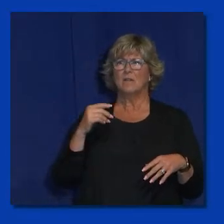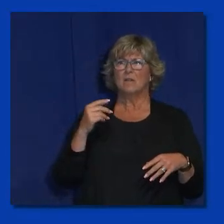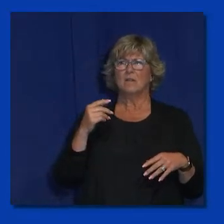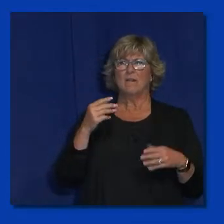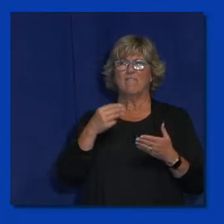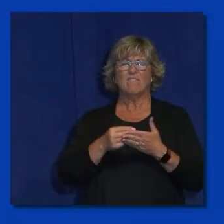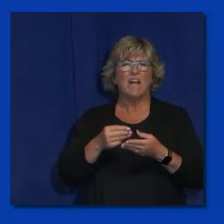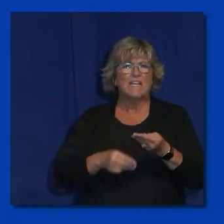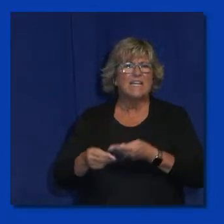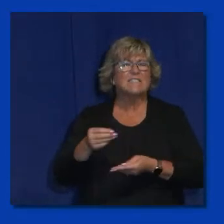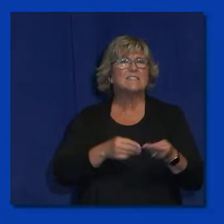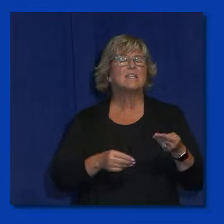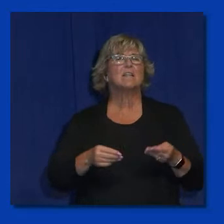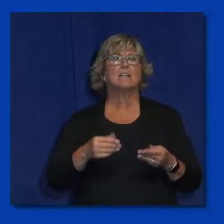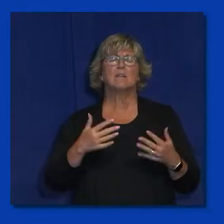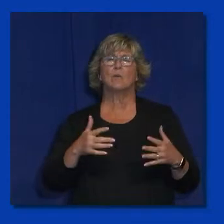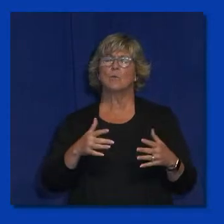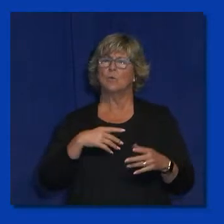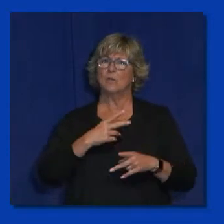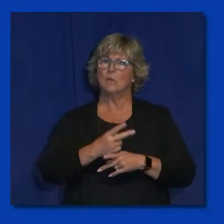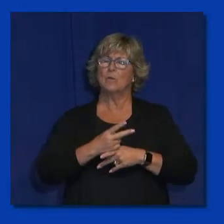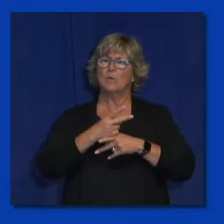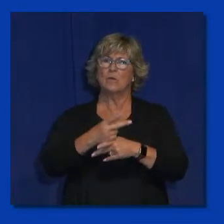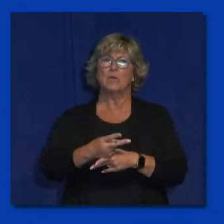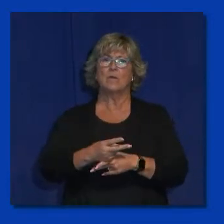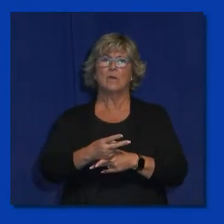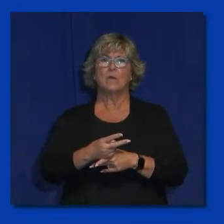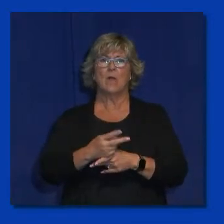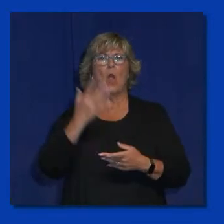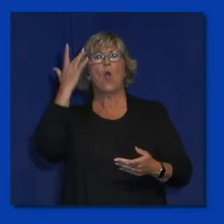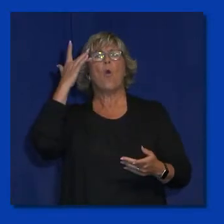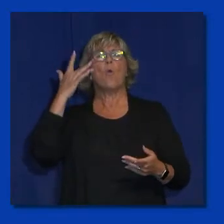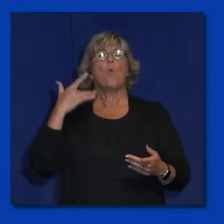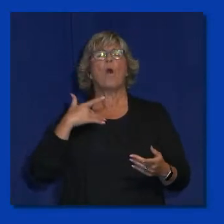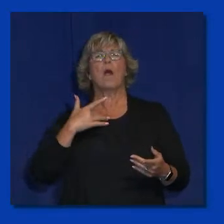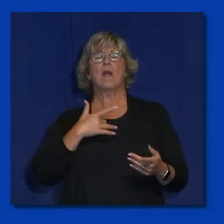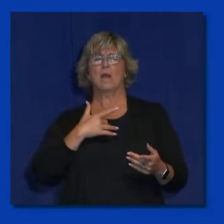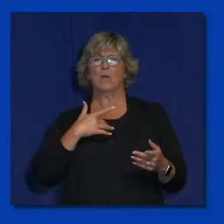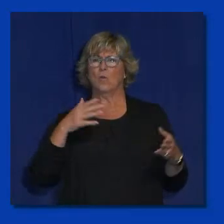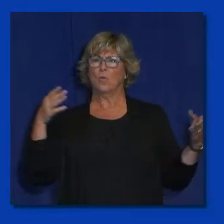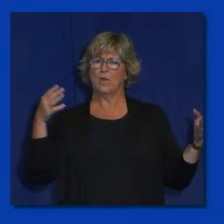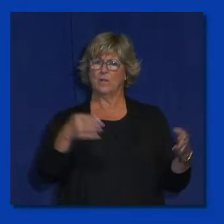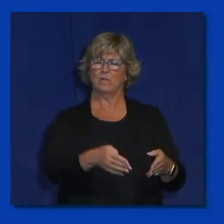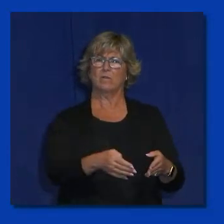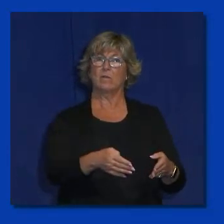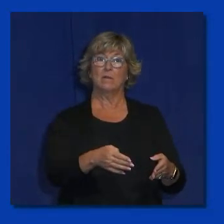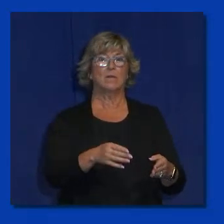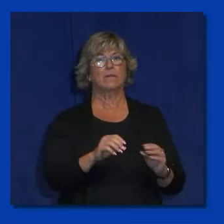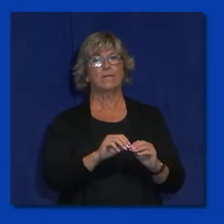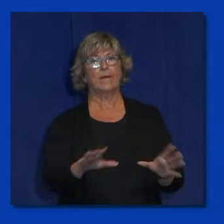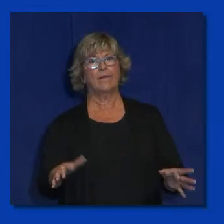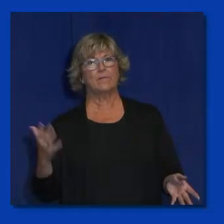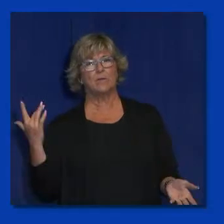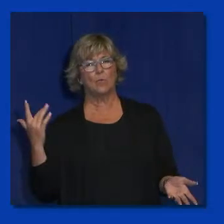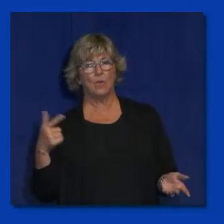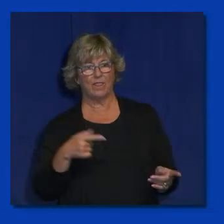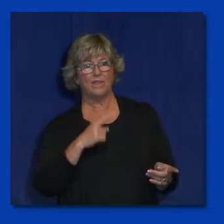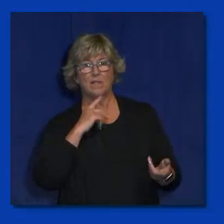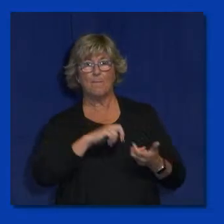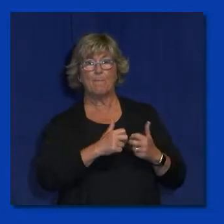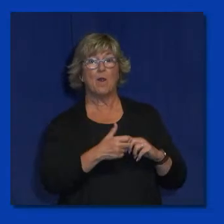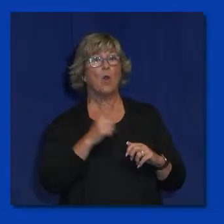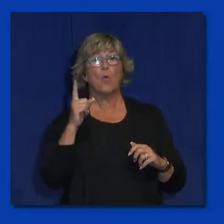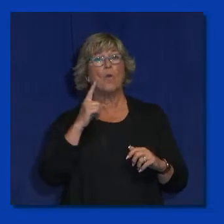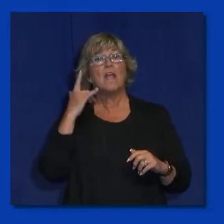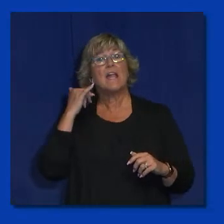me, finance, very cautious in this space, saying, why are we entering in this space? And it's obvious why, but this is not where the